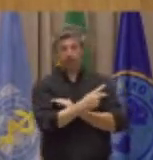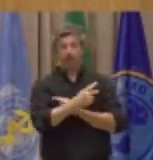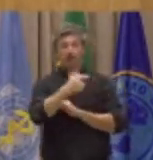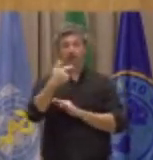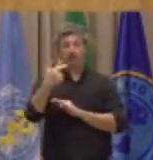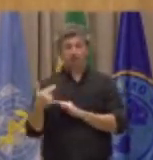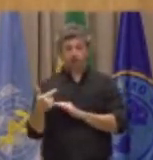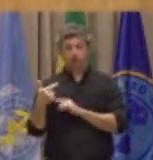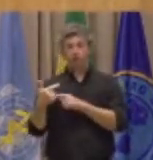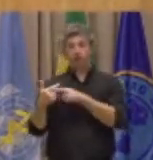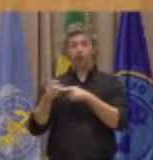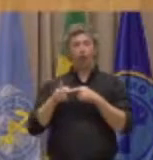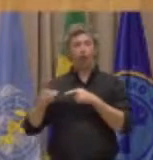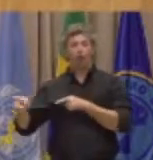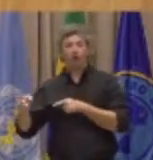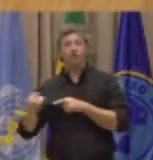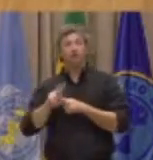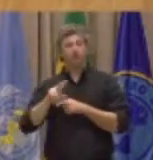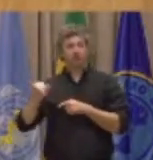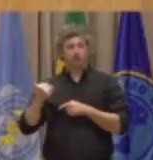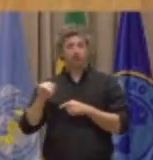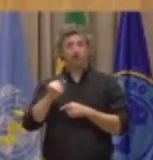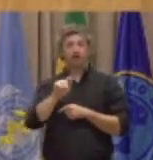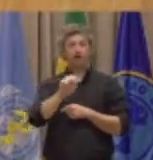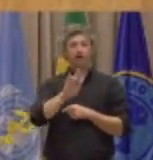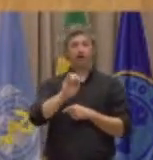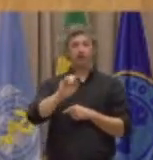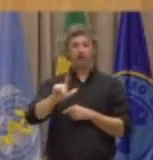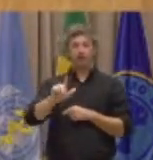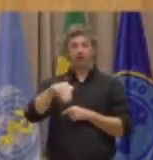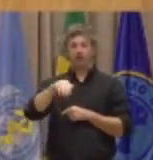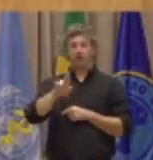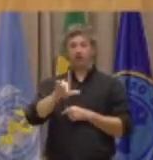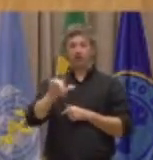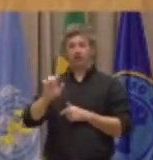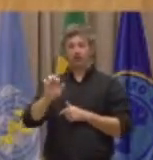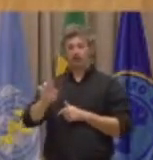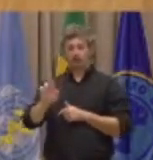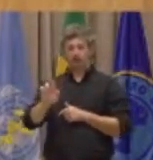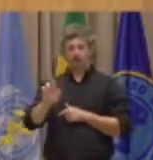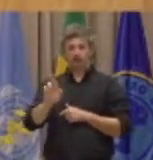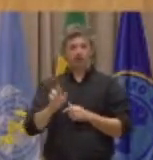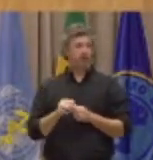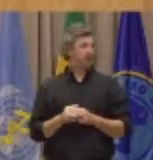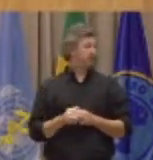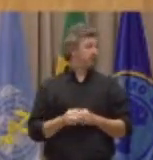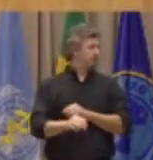And after, in the following, Gabriel Miller.